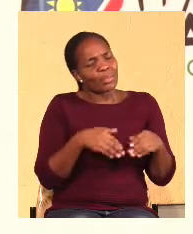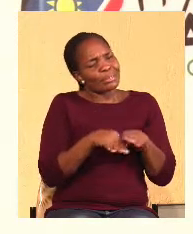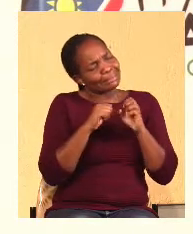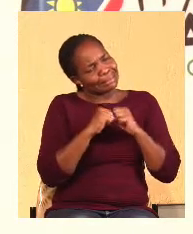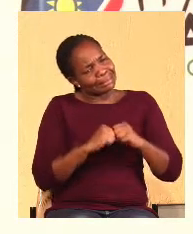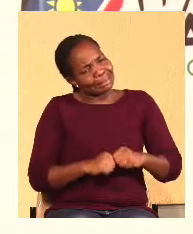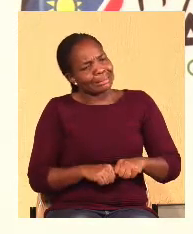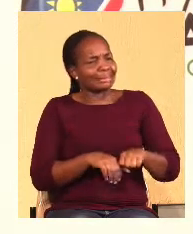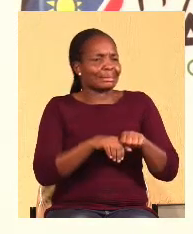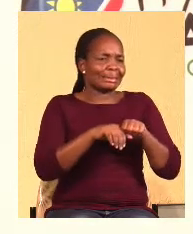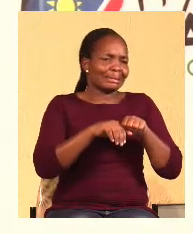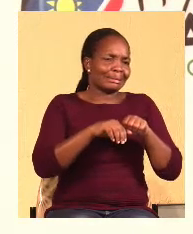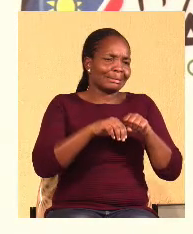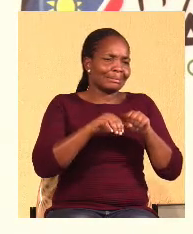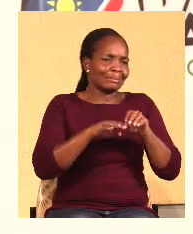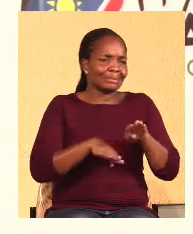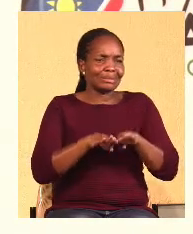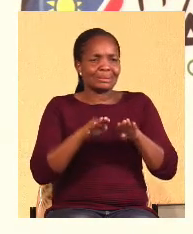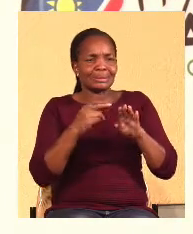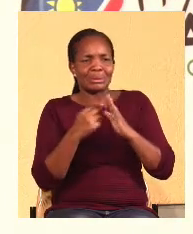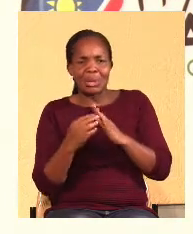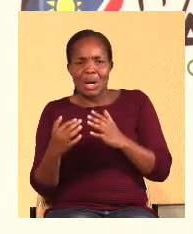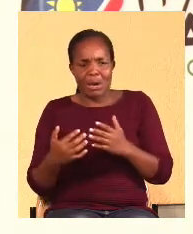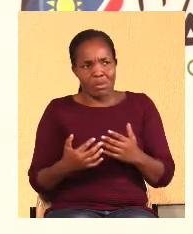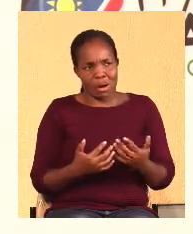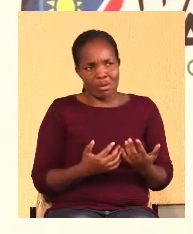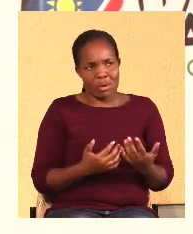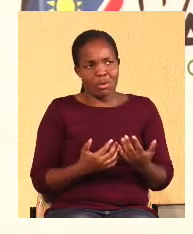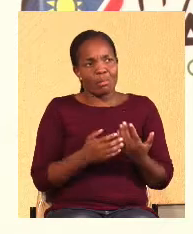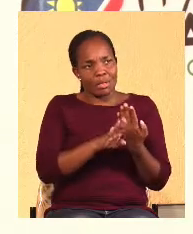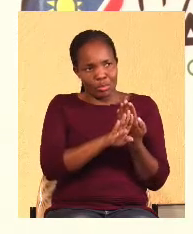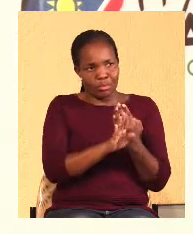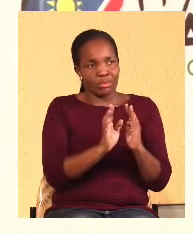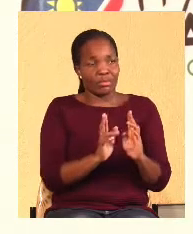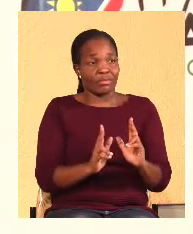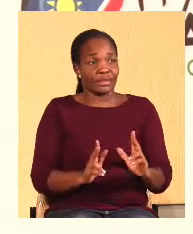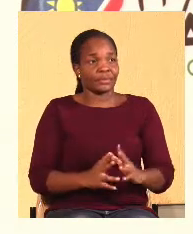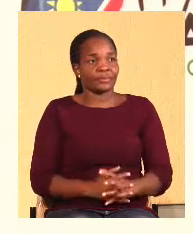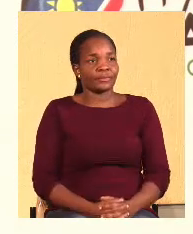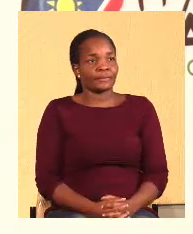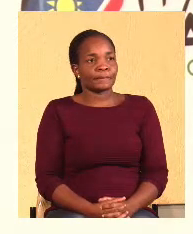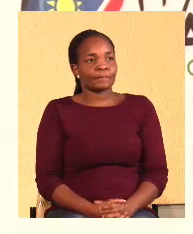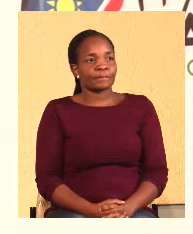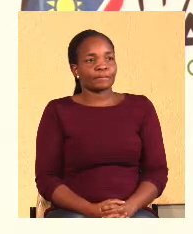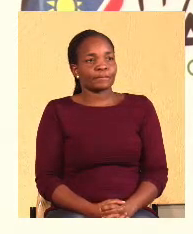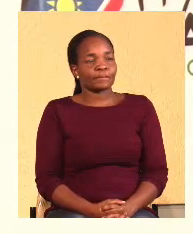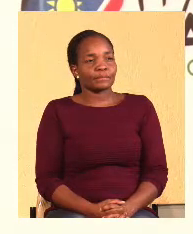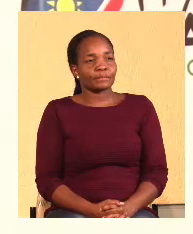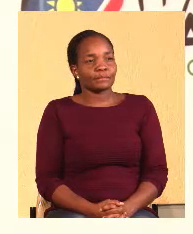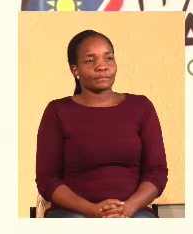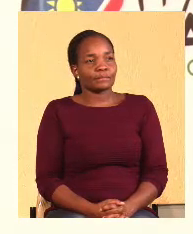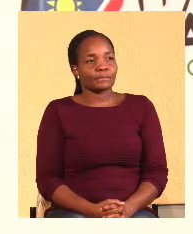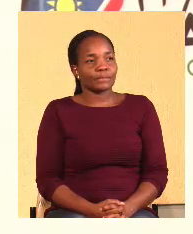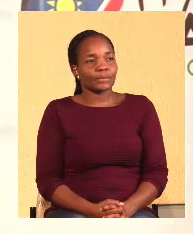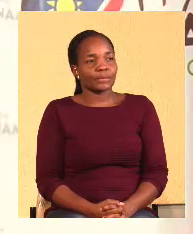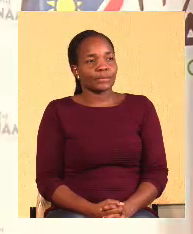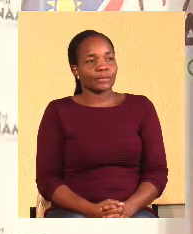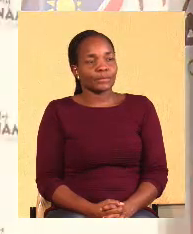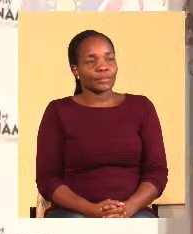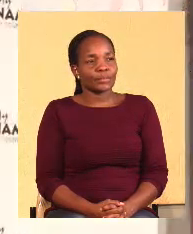place that would not expose people unnecessarily to the spread of COVID. The other